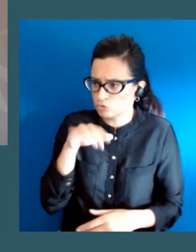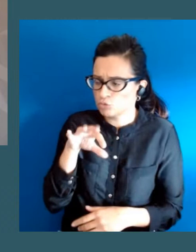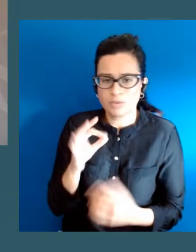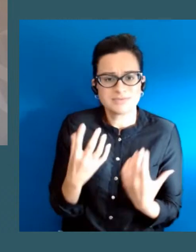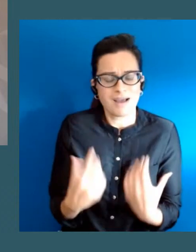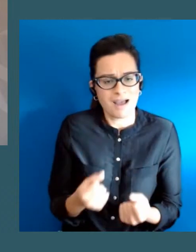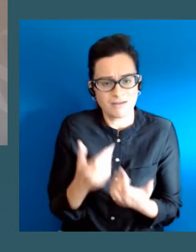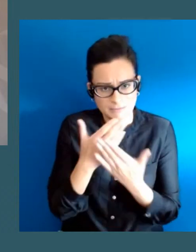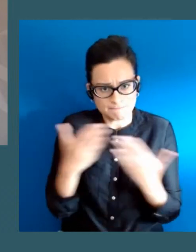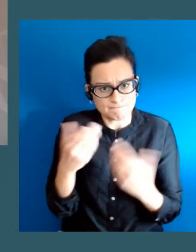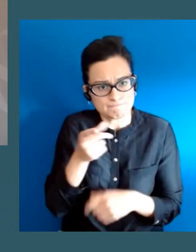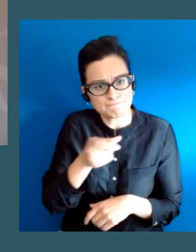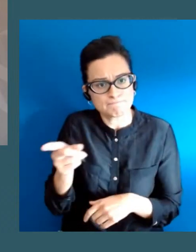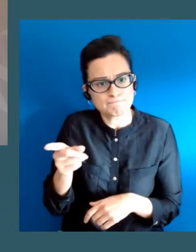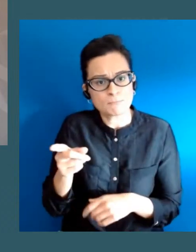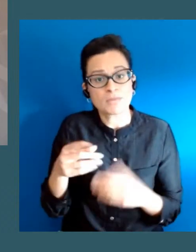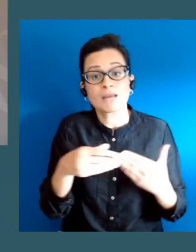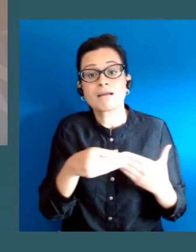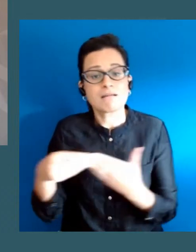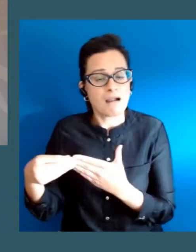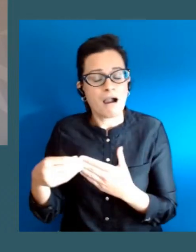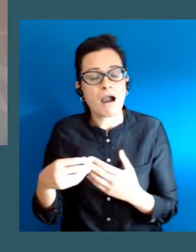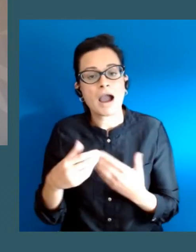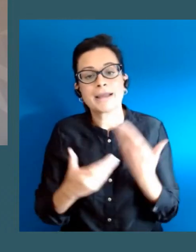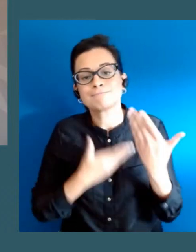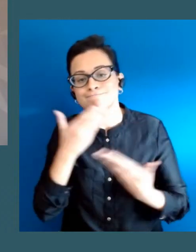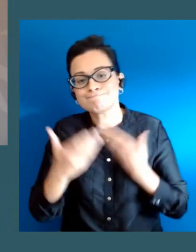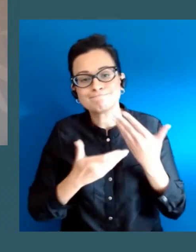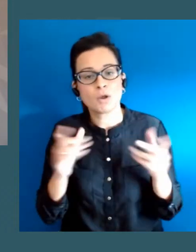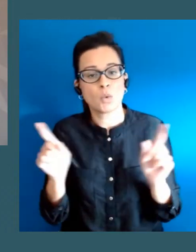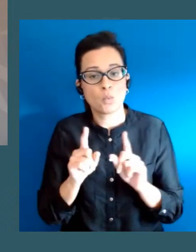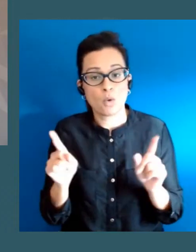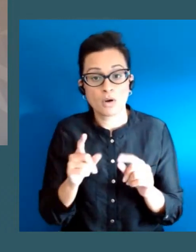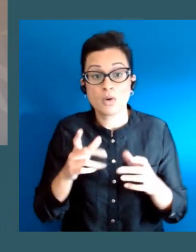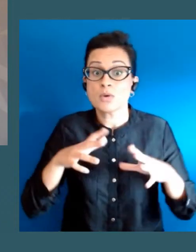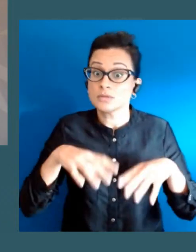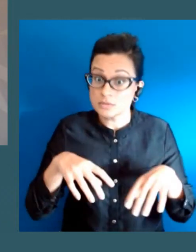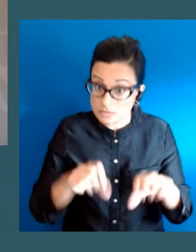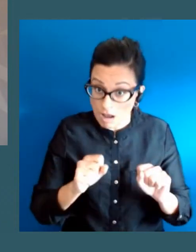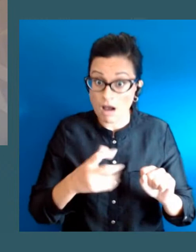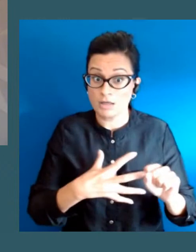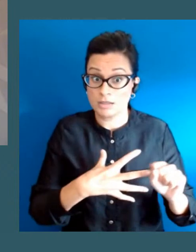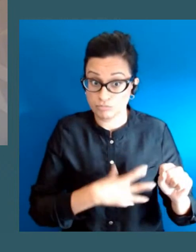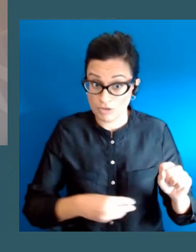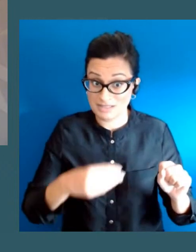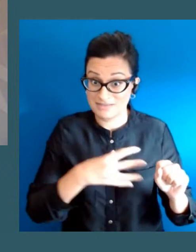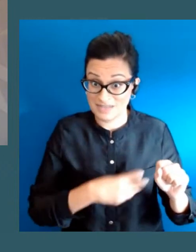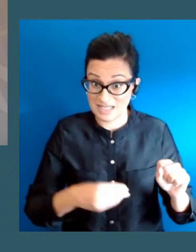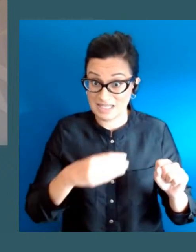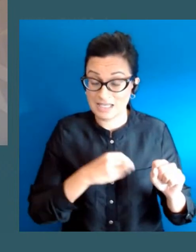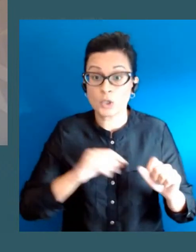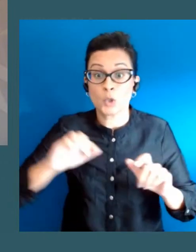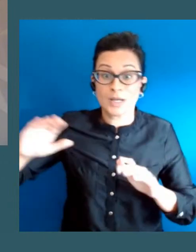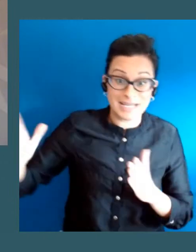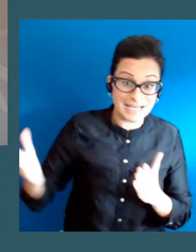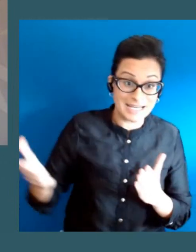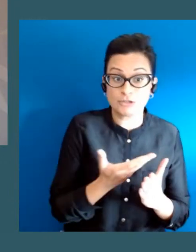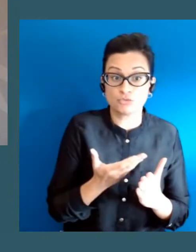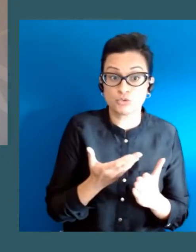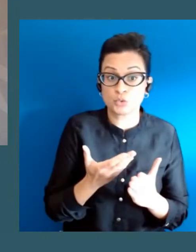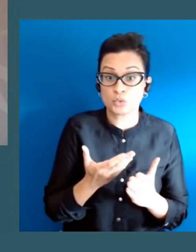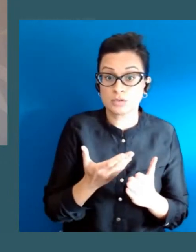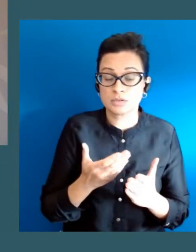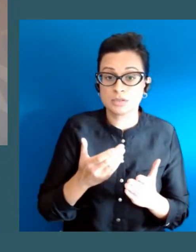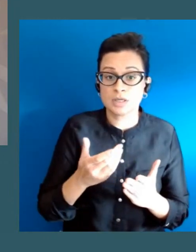guidelines are trying to say is that if you've started breastfeeding, don't introduce the cow's milk